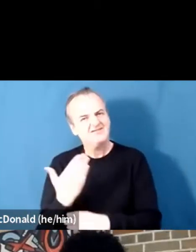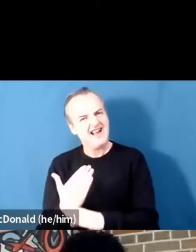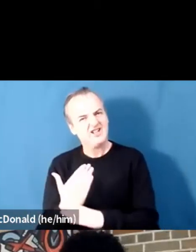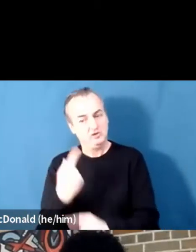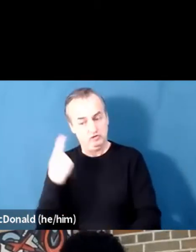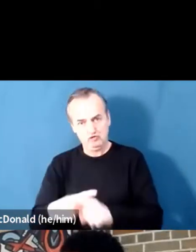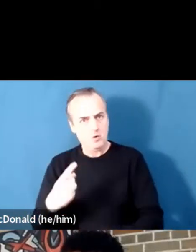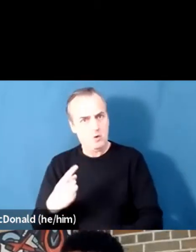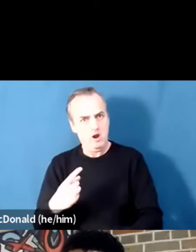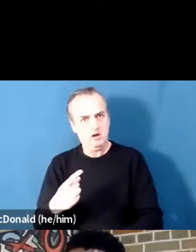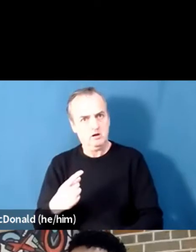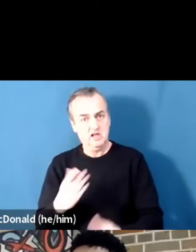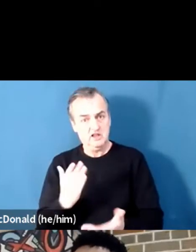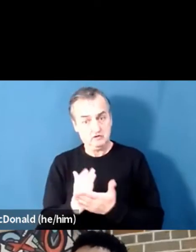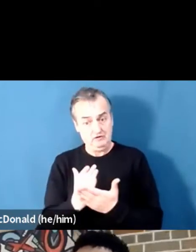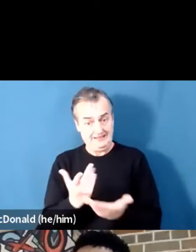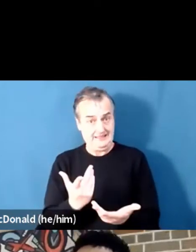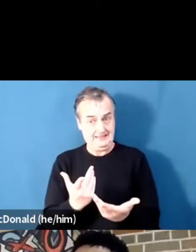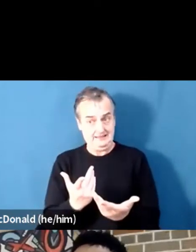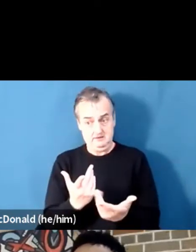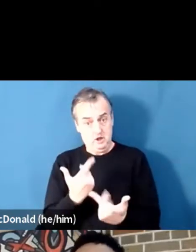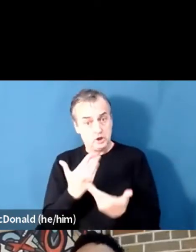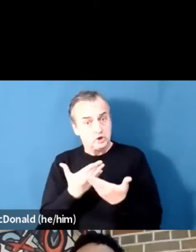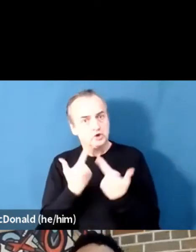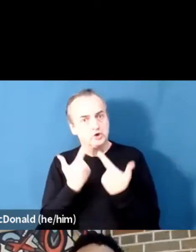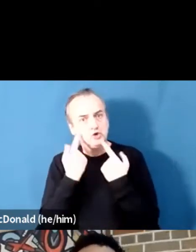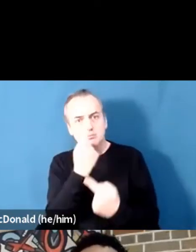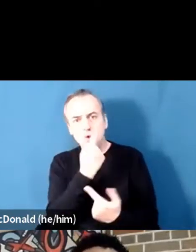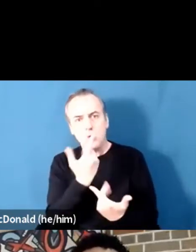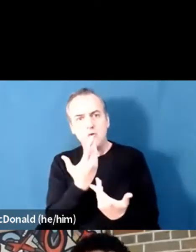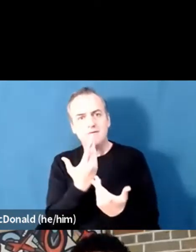Back to why do we care, I suppose.